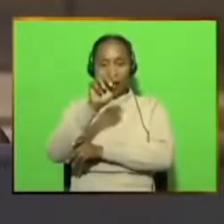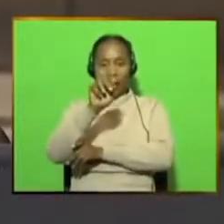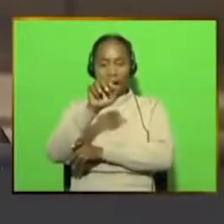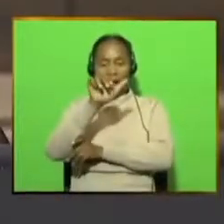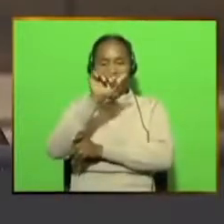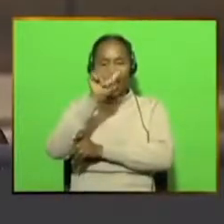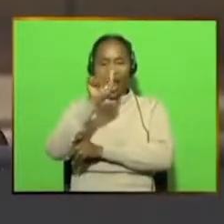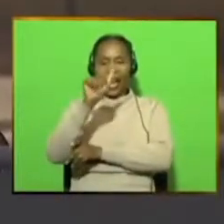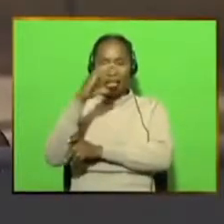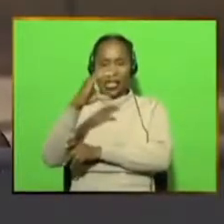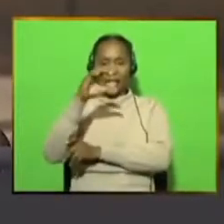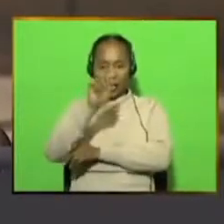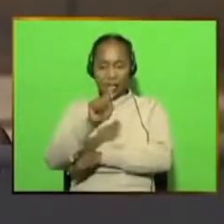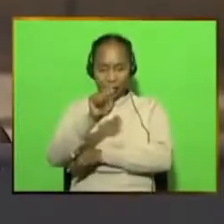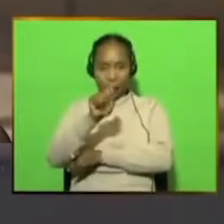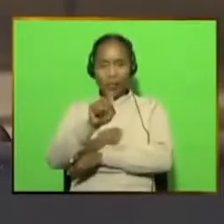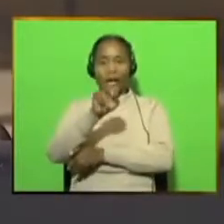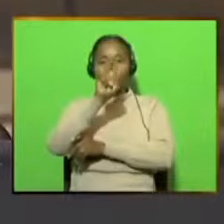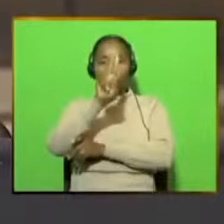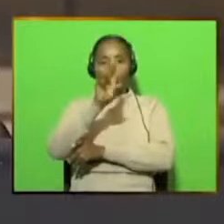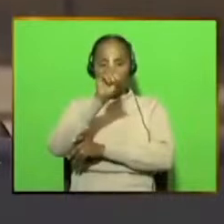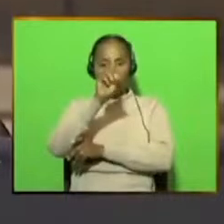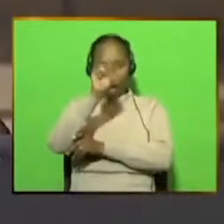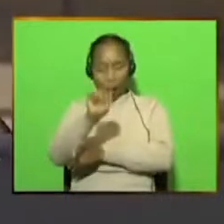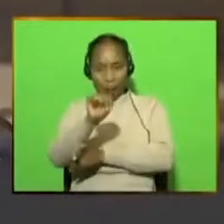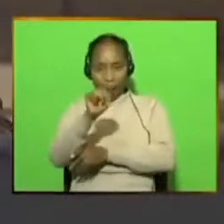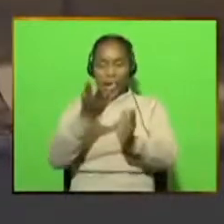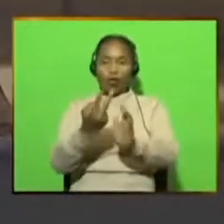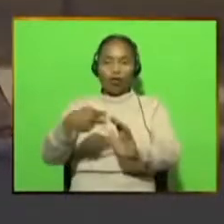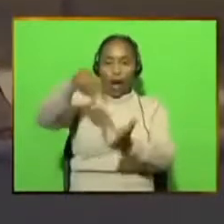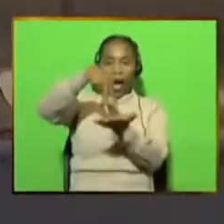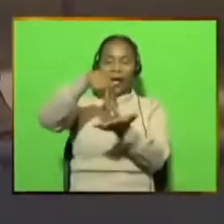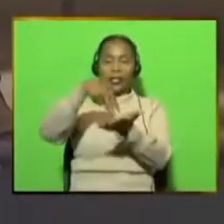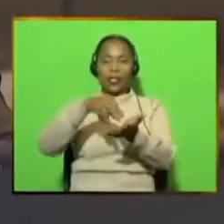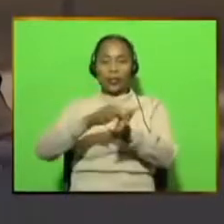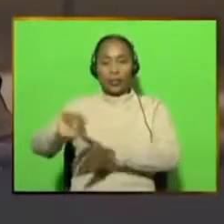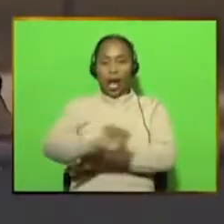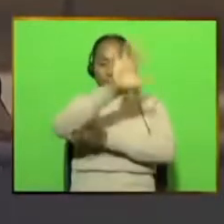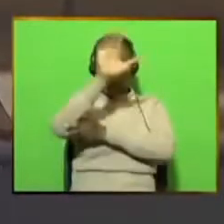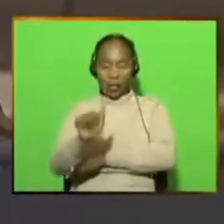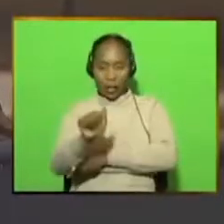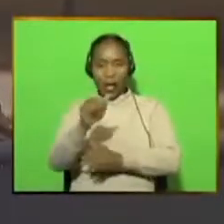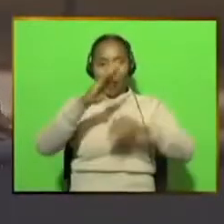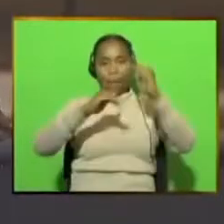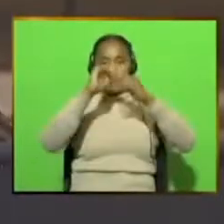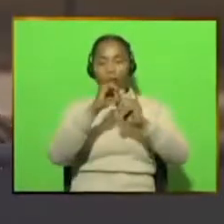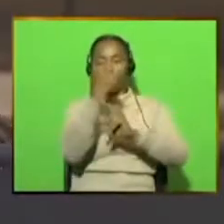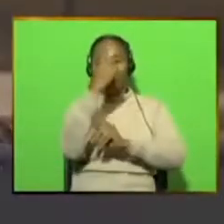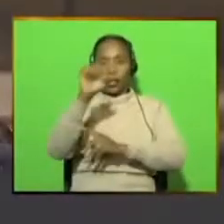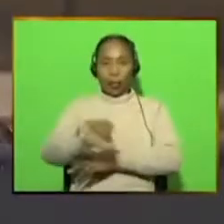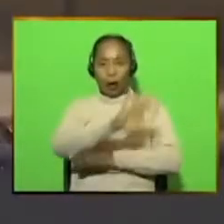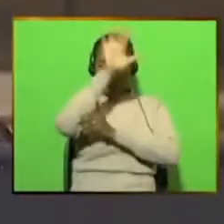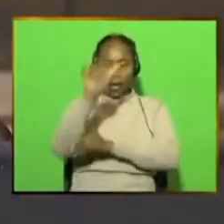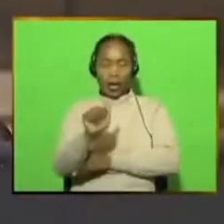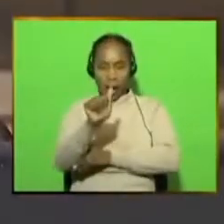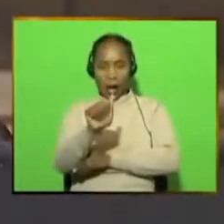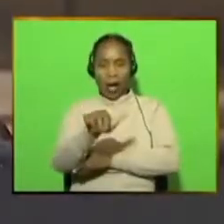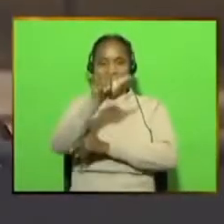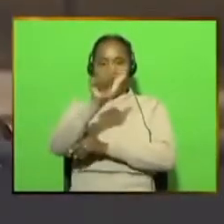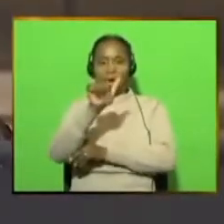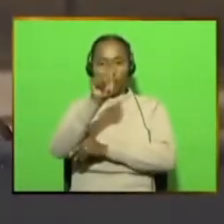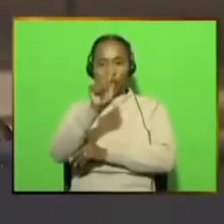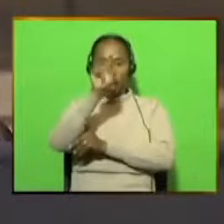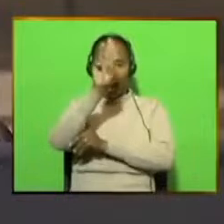United Democratic Movement, Rise Mzansi, Build One South Africa, African